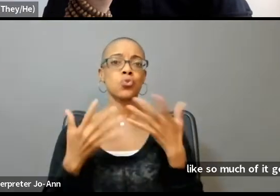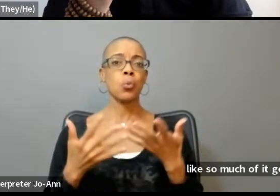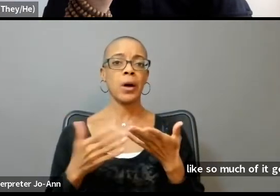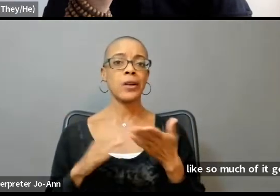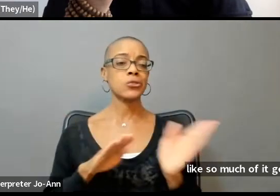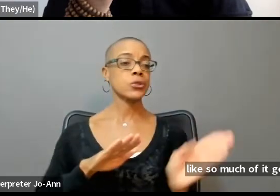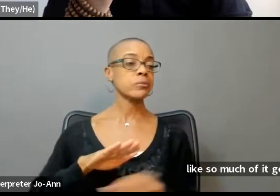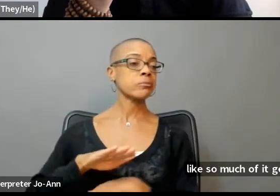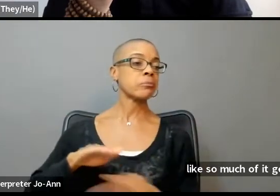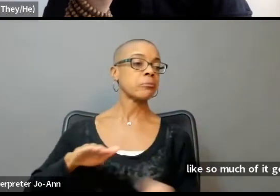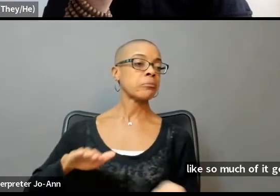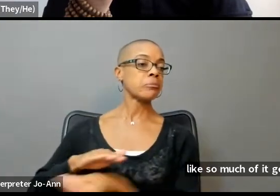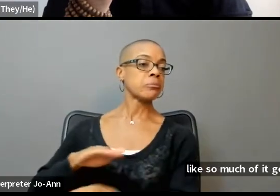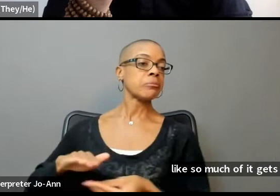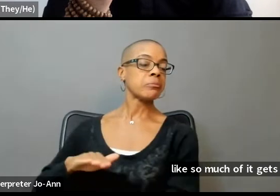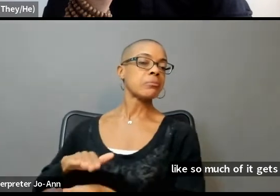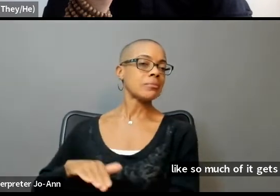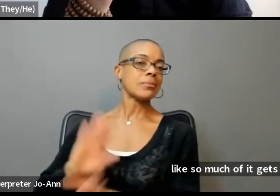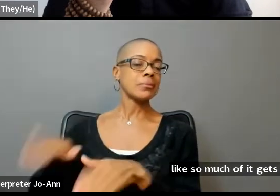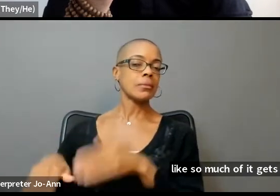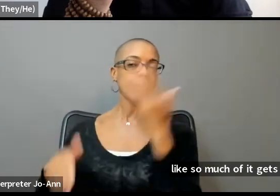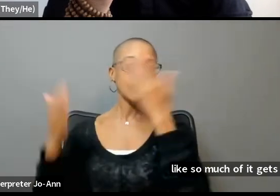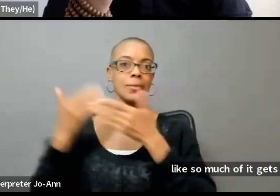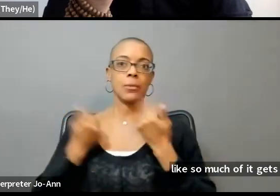trying to like catch up afterwards.